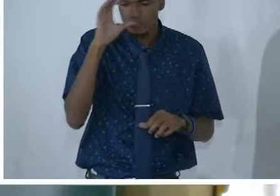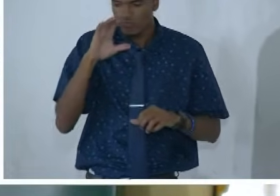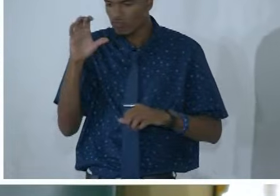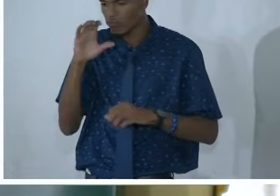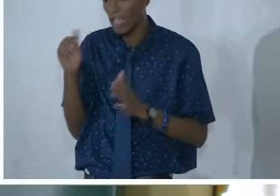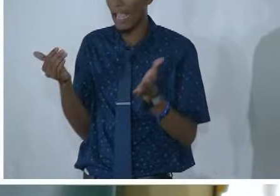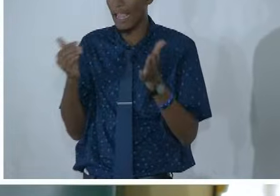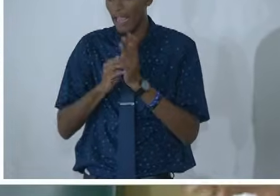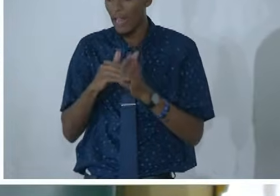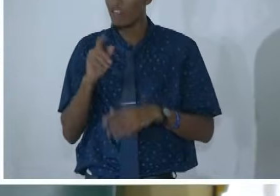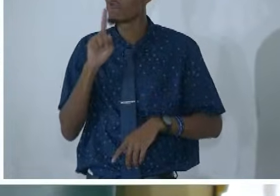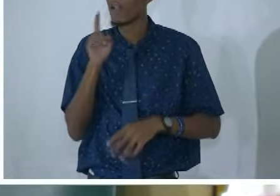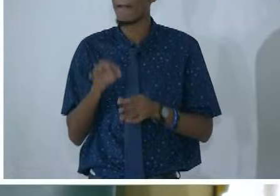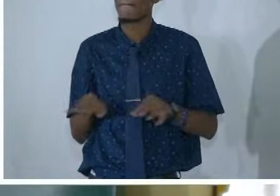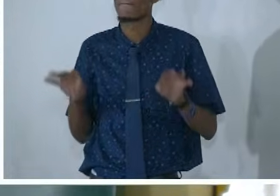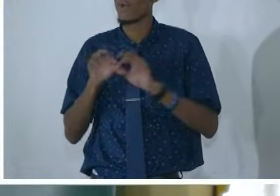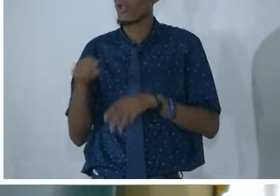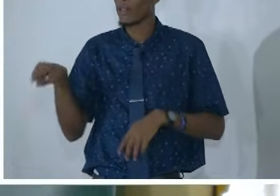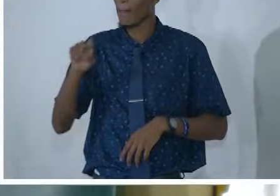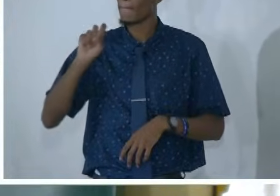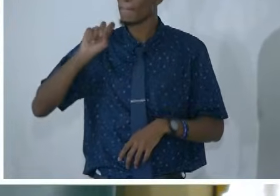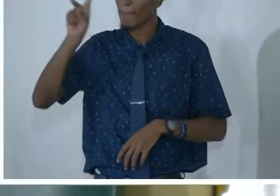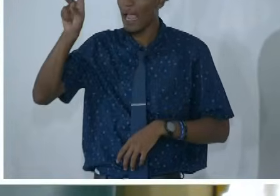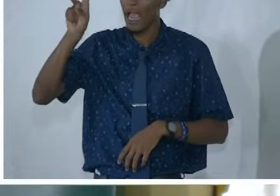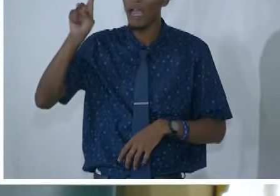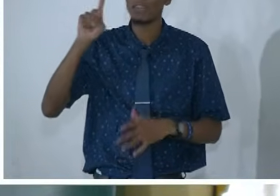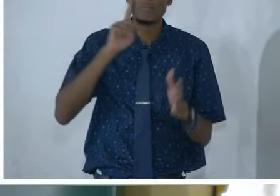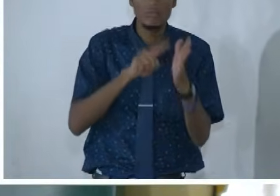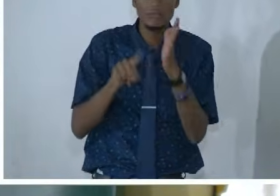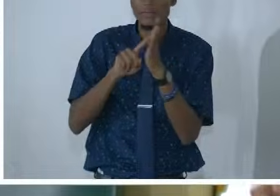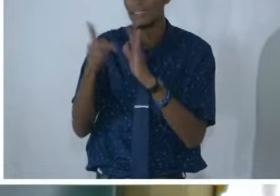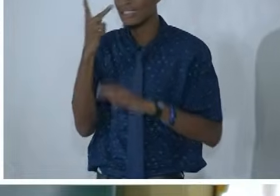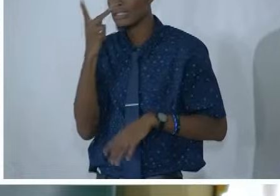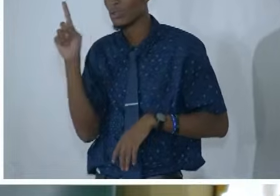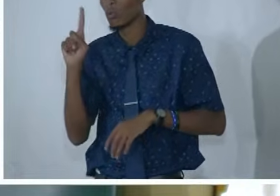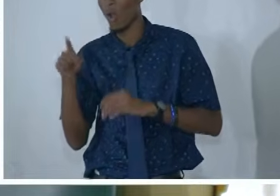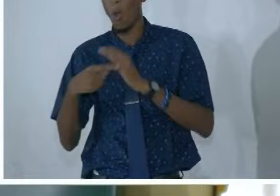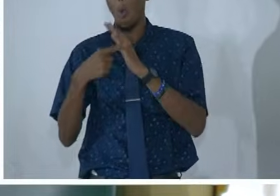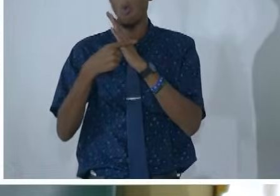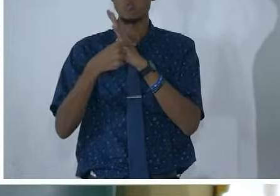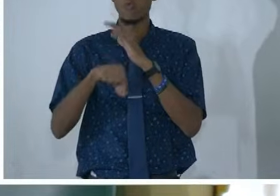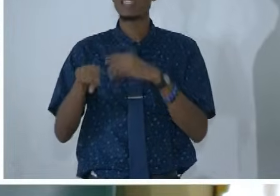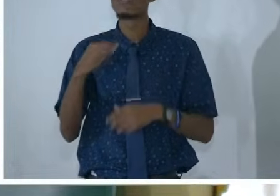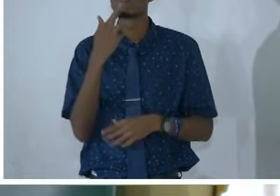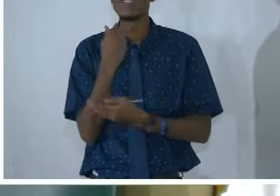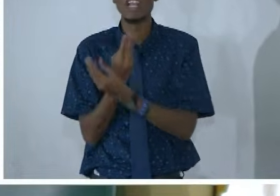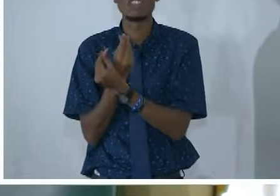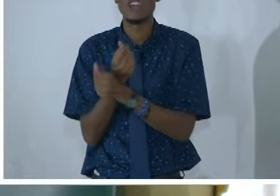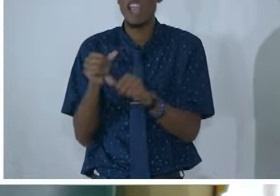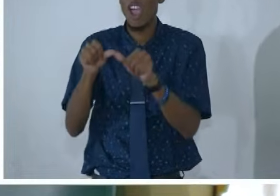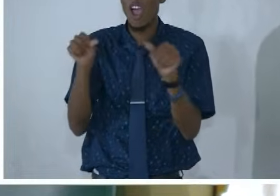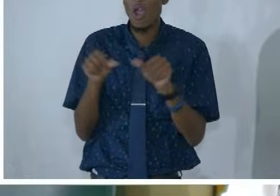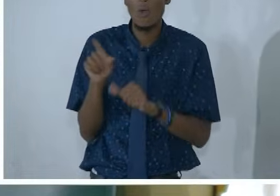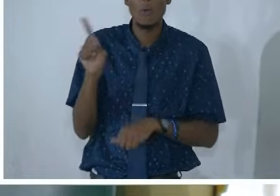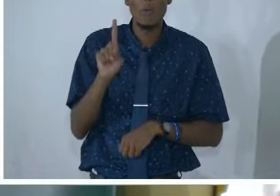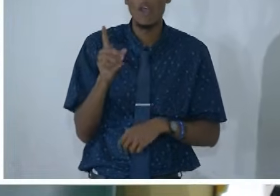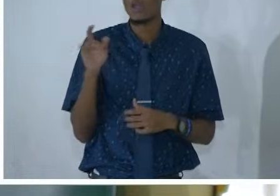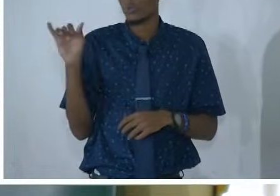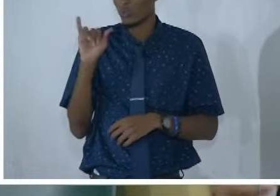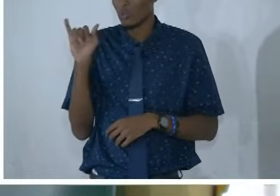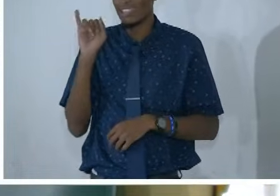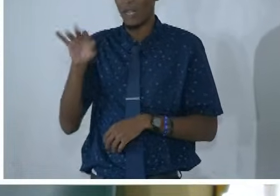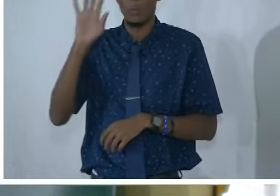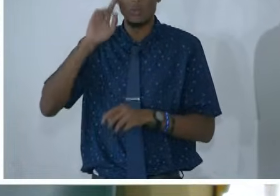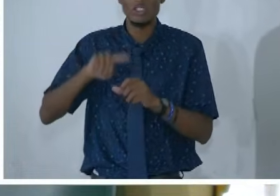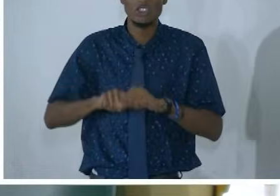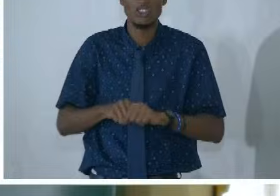important that they get back out there to see where the quality of bauxite in the areas, and they would start the